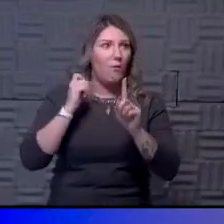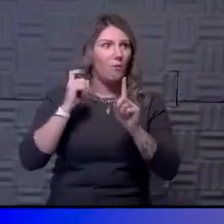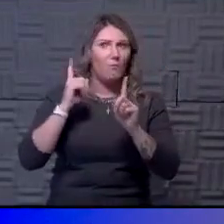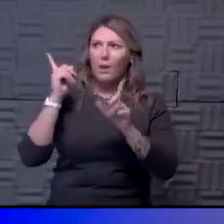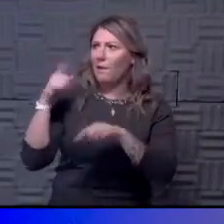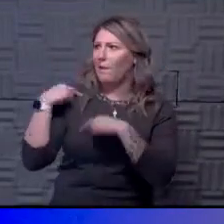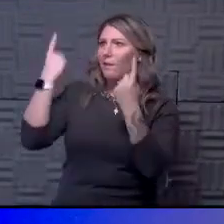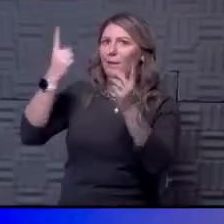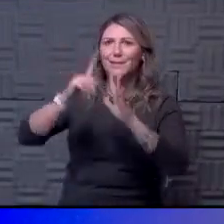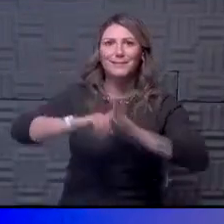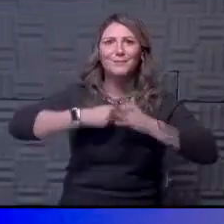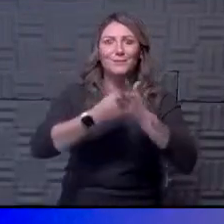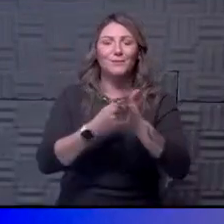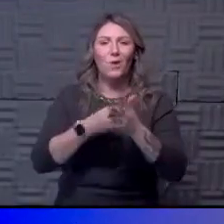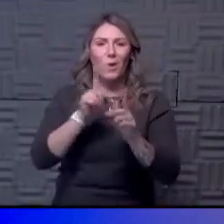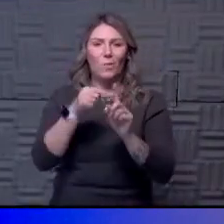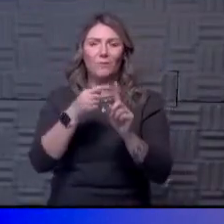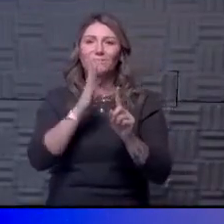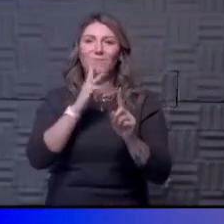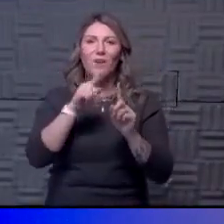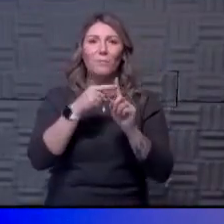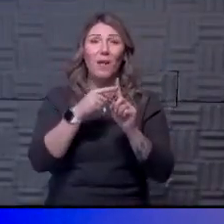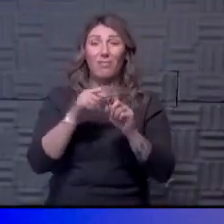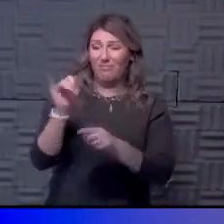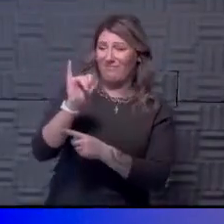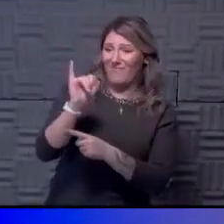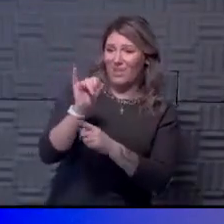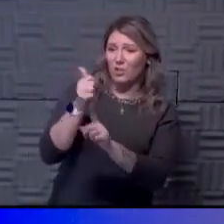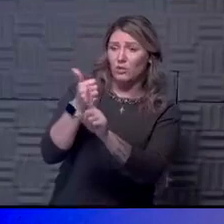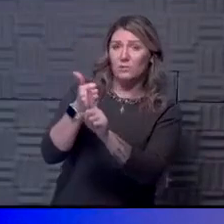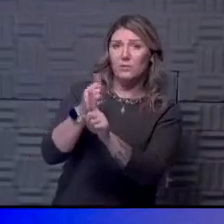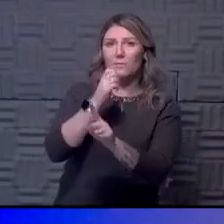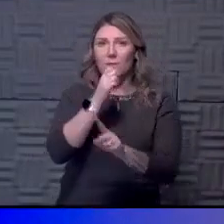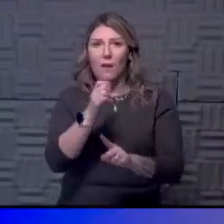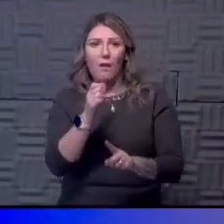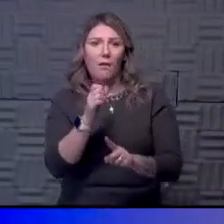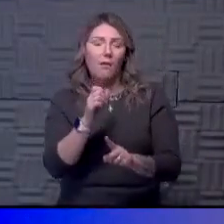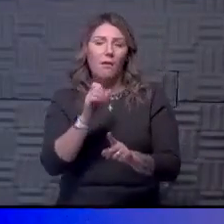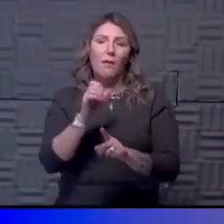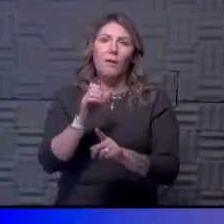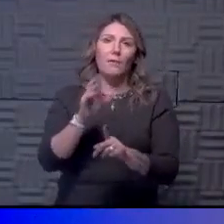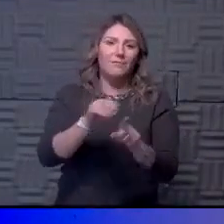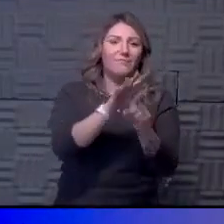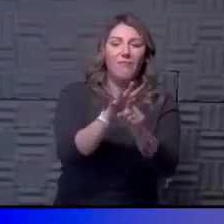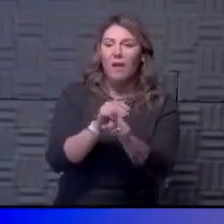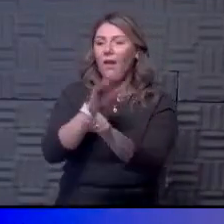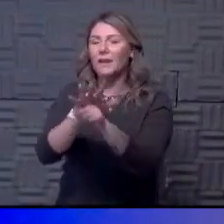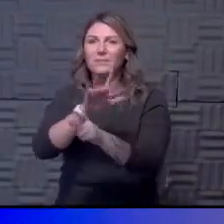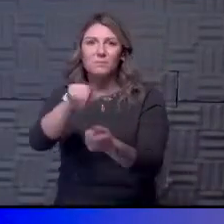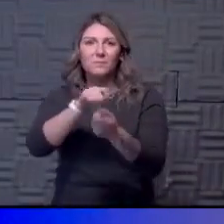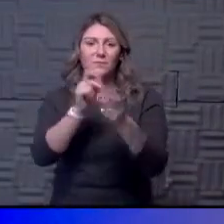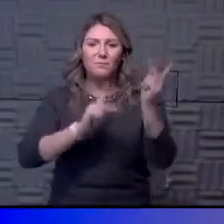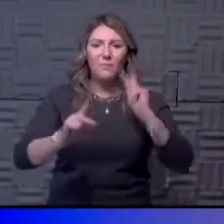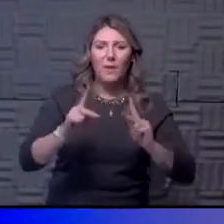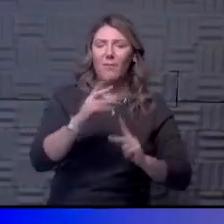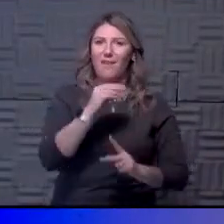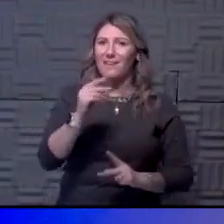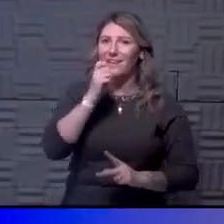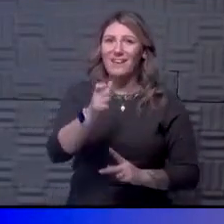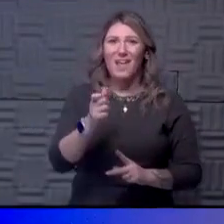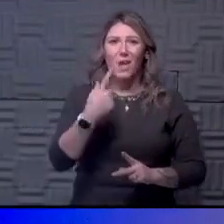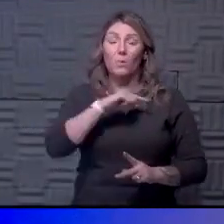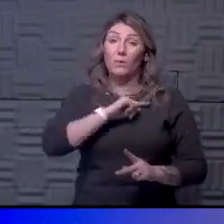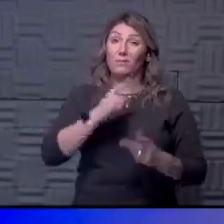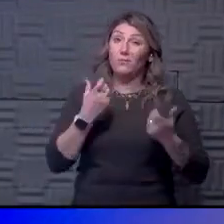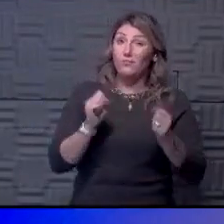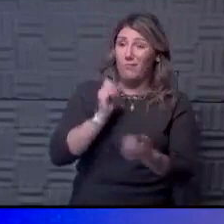even when we were talking about the infection itself, and it doesn't affect certain people and it does affect other people. We've tried to dispel those rumors